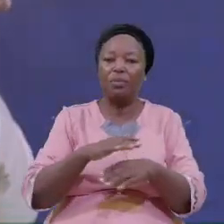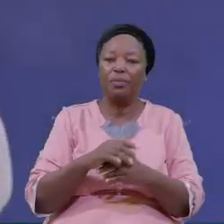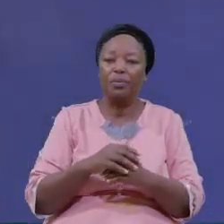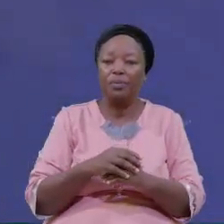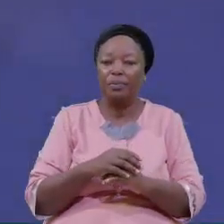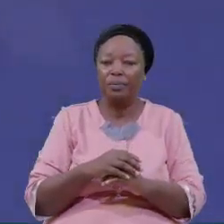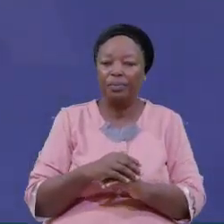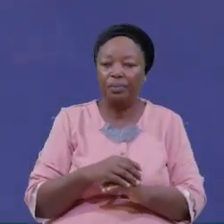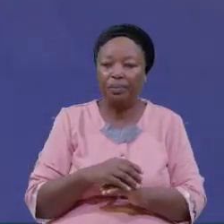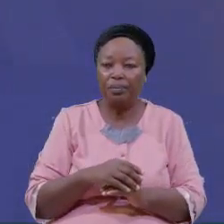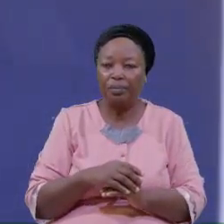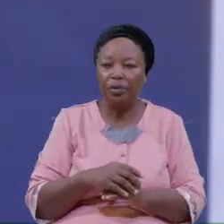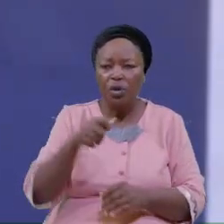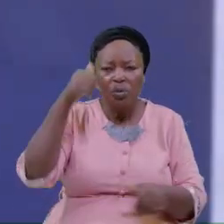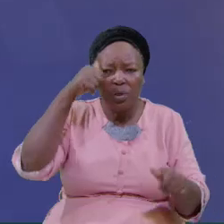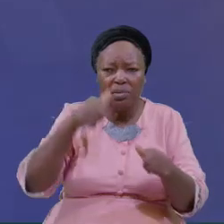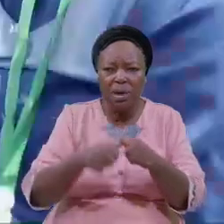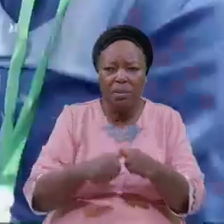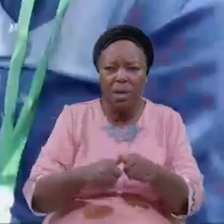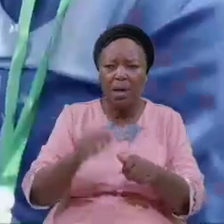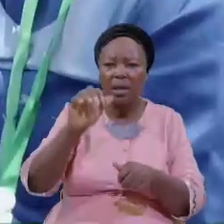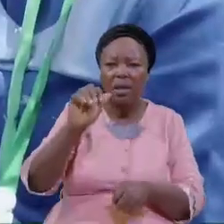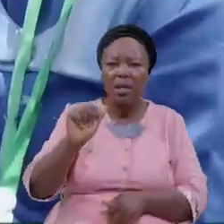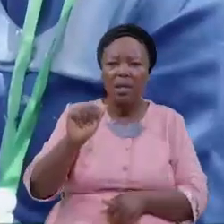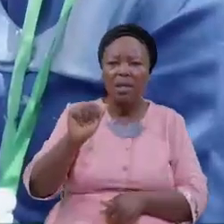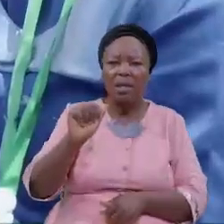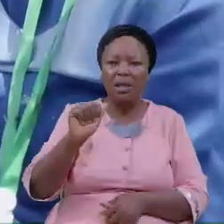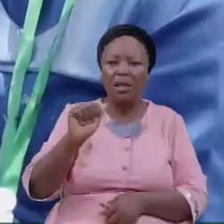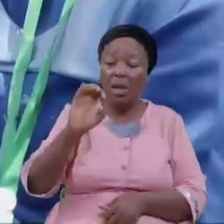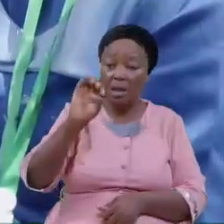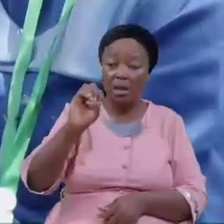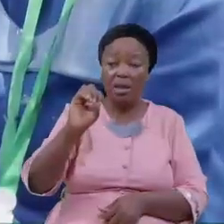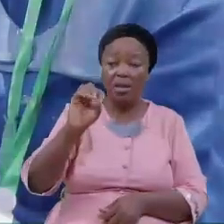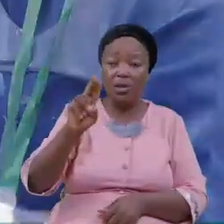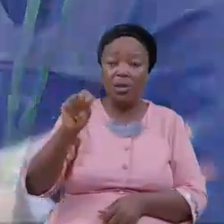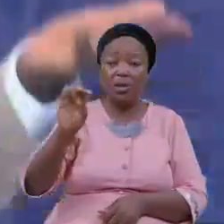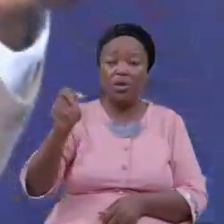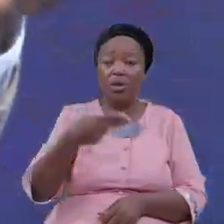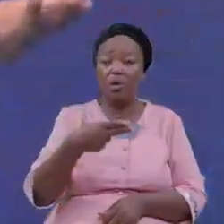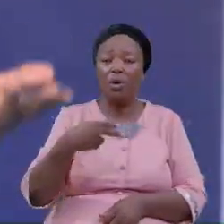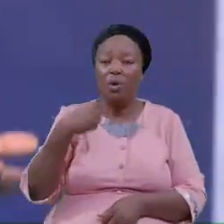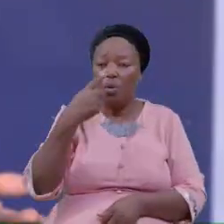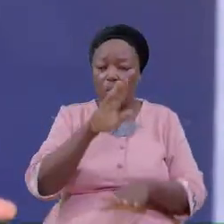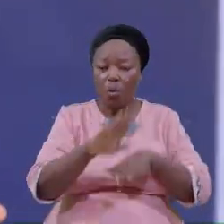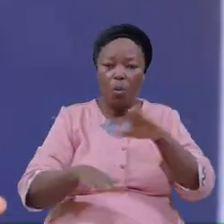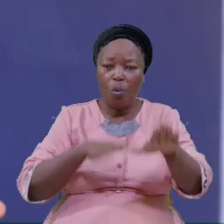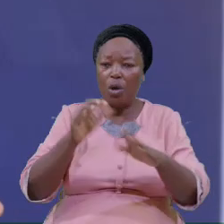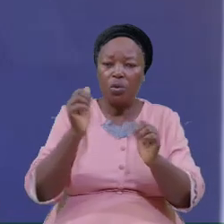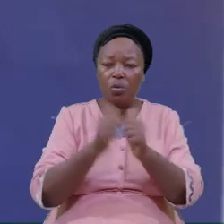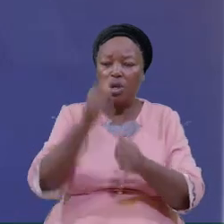You remember Enoch? He walked with God. And God took